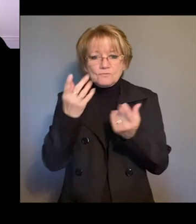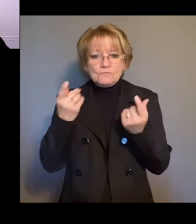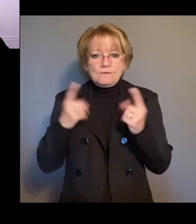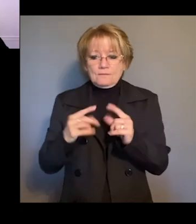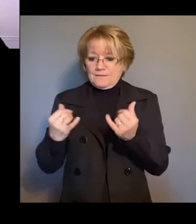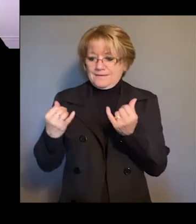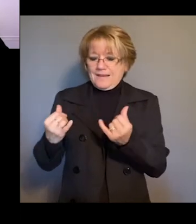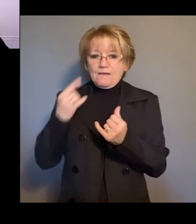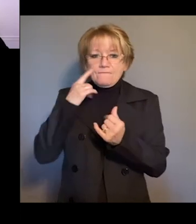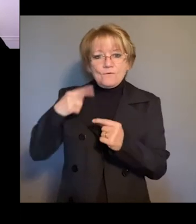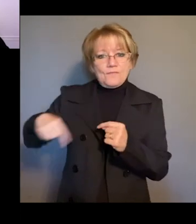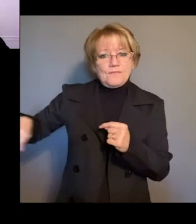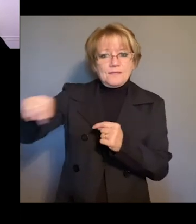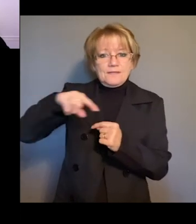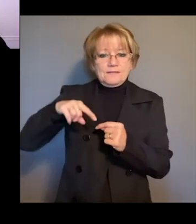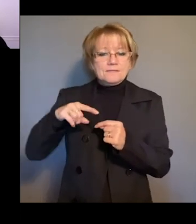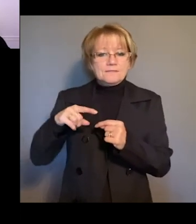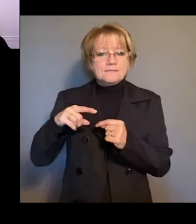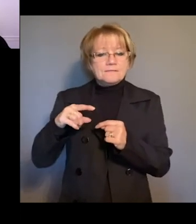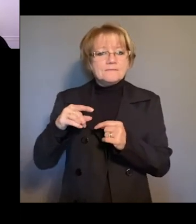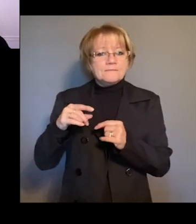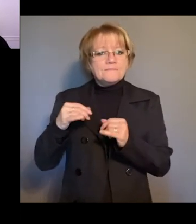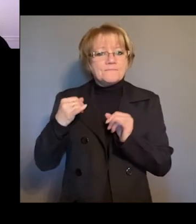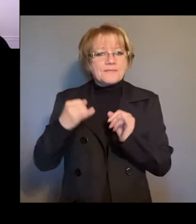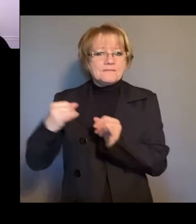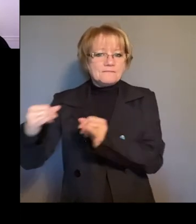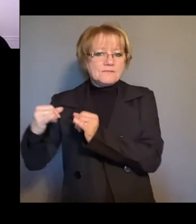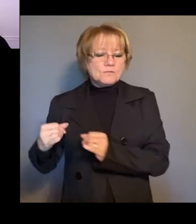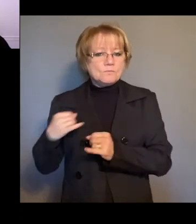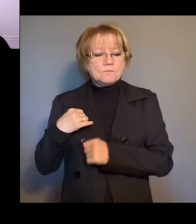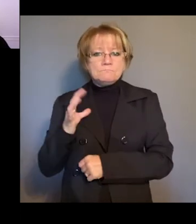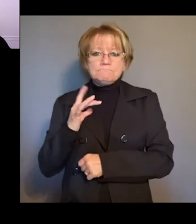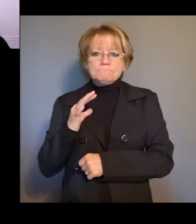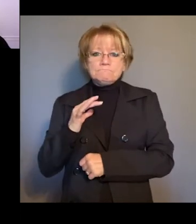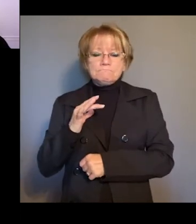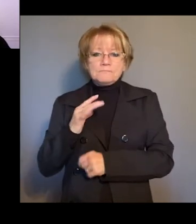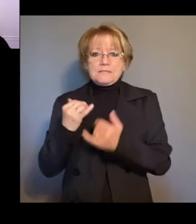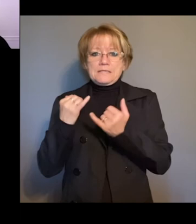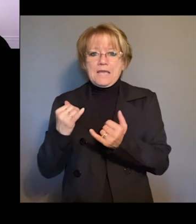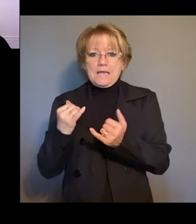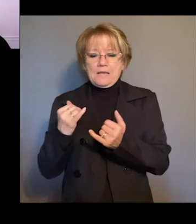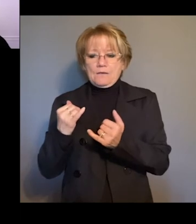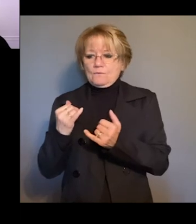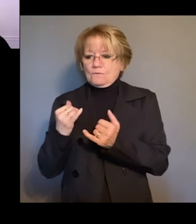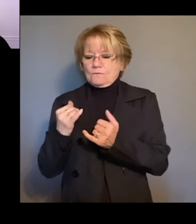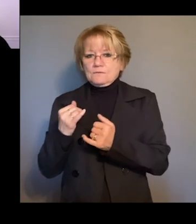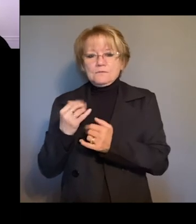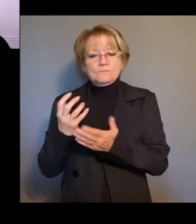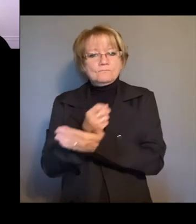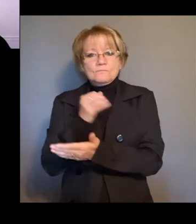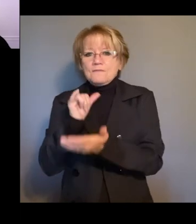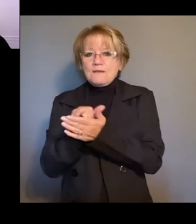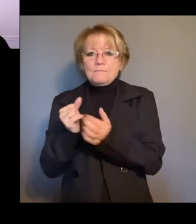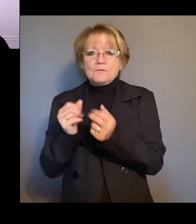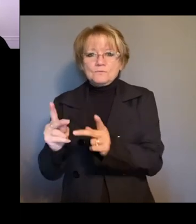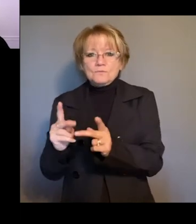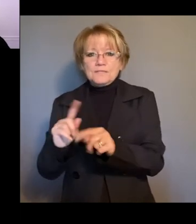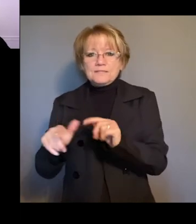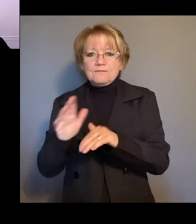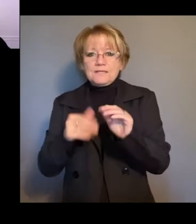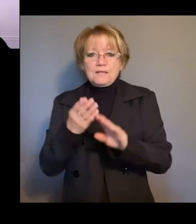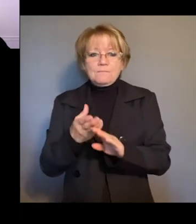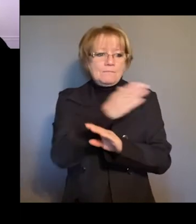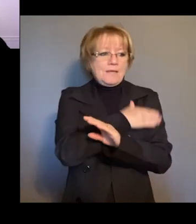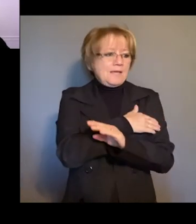for these individuals. So it's great to get that perspective versus the finished product, which we seem to always get in higher education. So